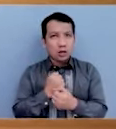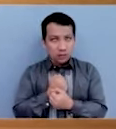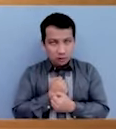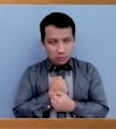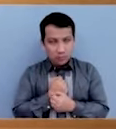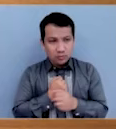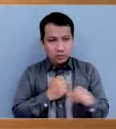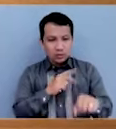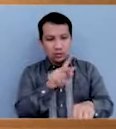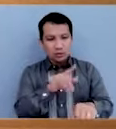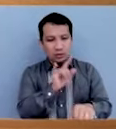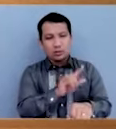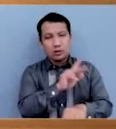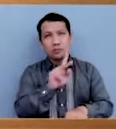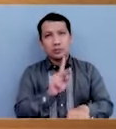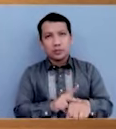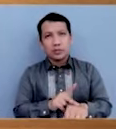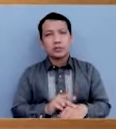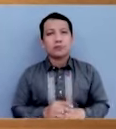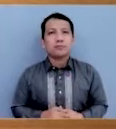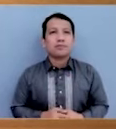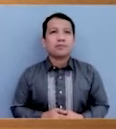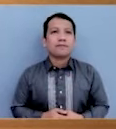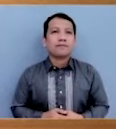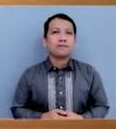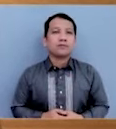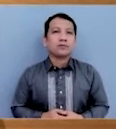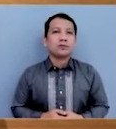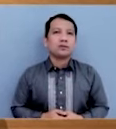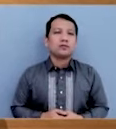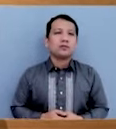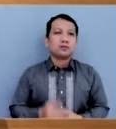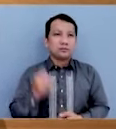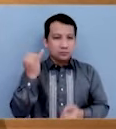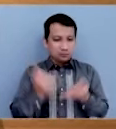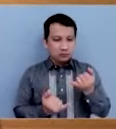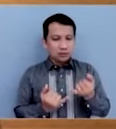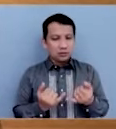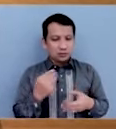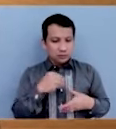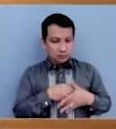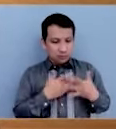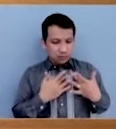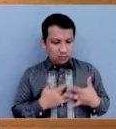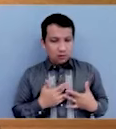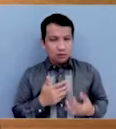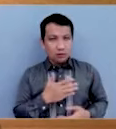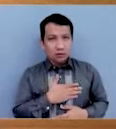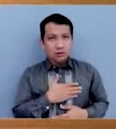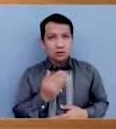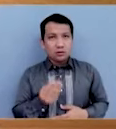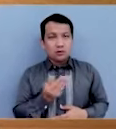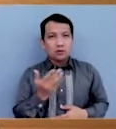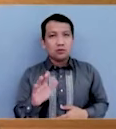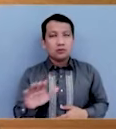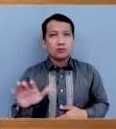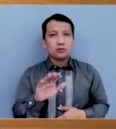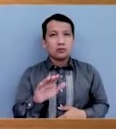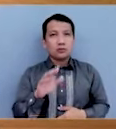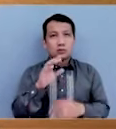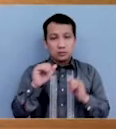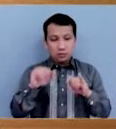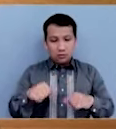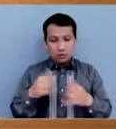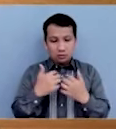ang Pilipinas. And thus, with this in my heart, I know that the state of the nation